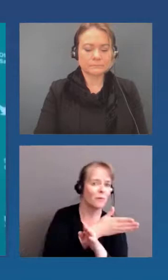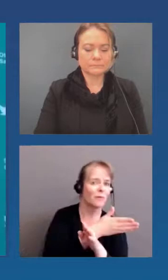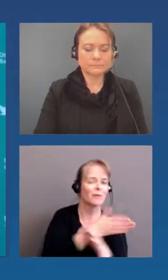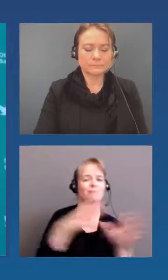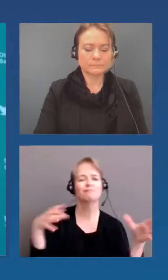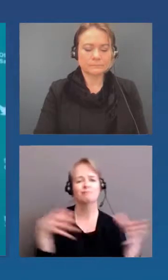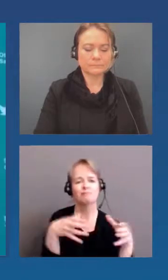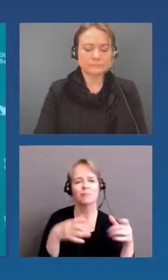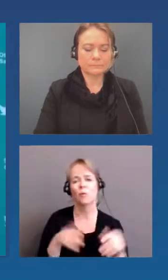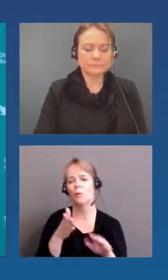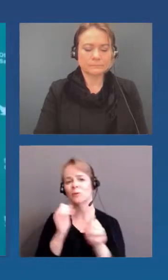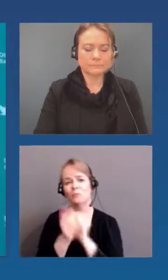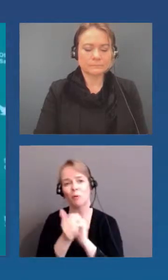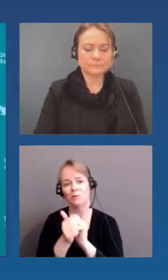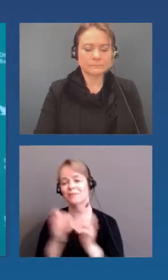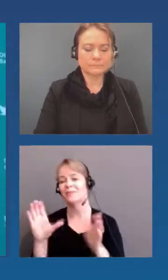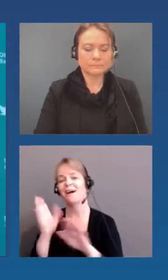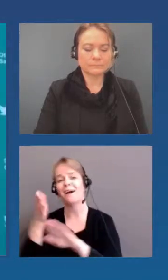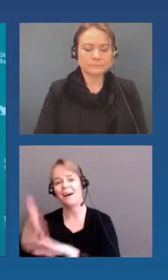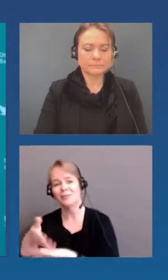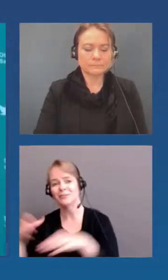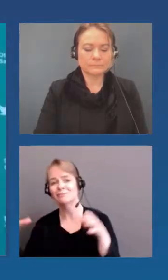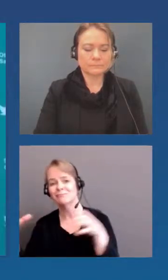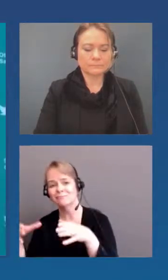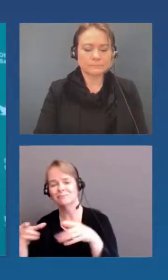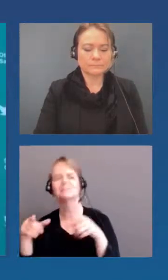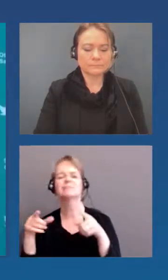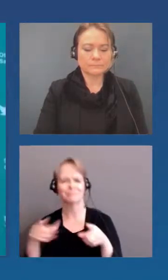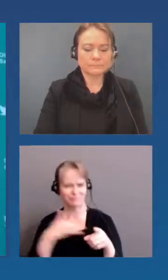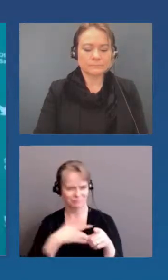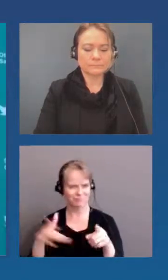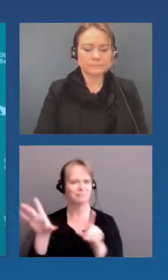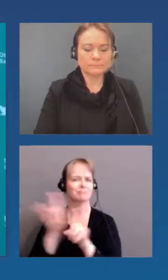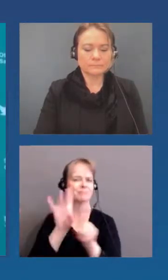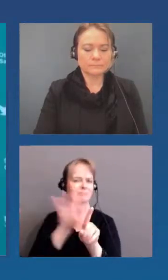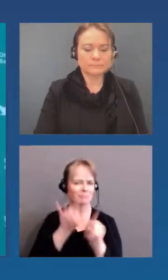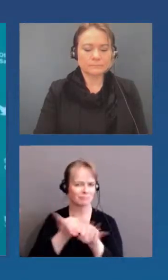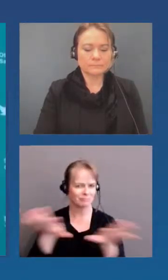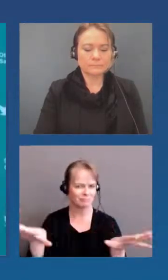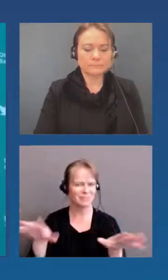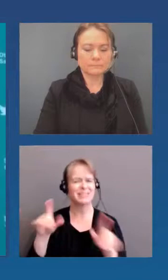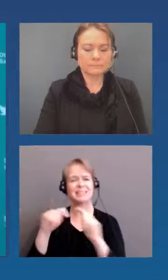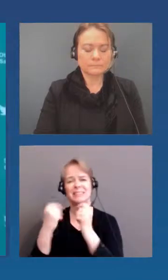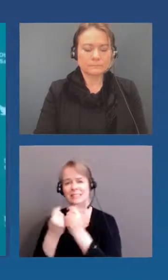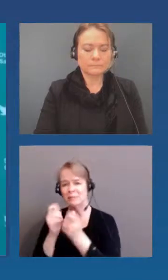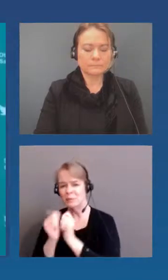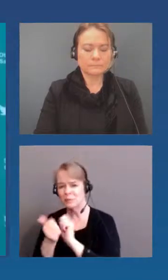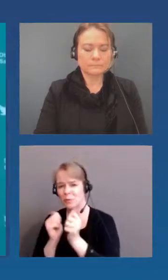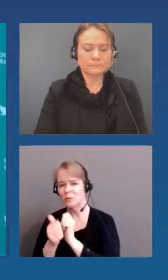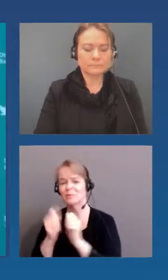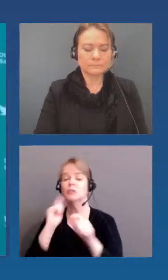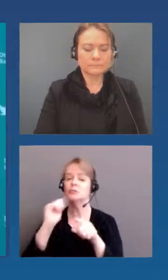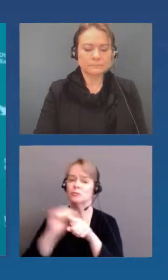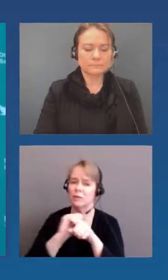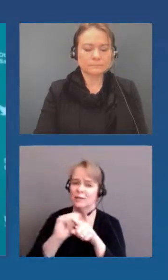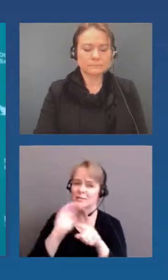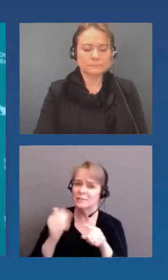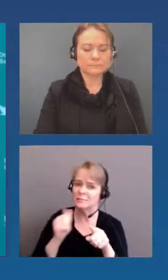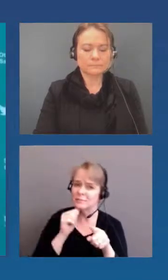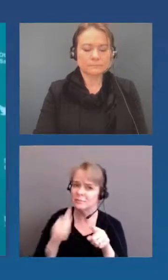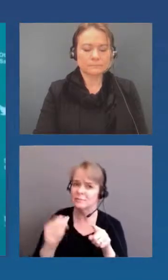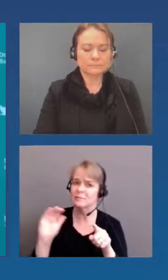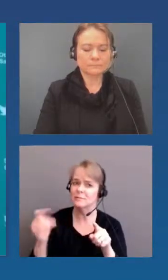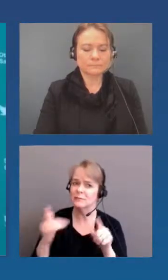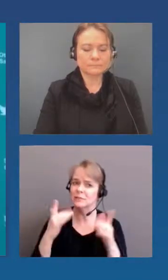although training is still permitted, team sports and activities are considered high risk. So it is important to use those